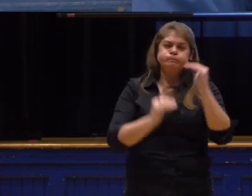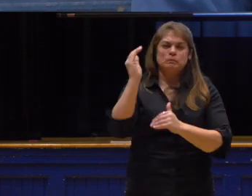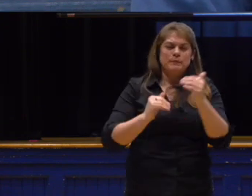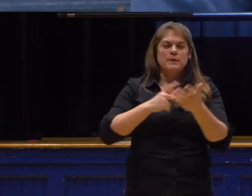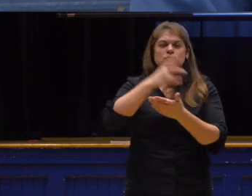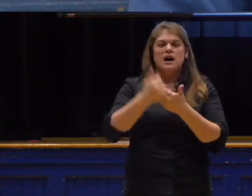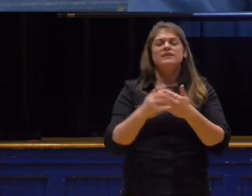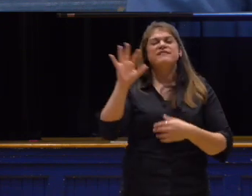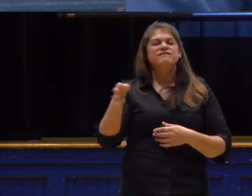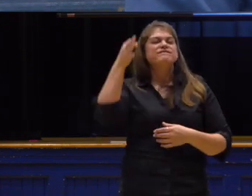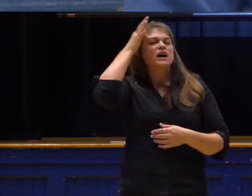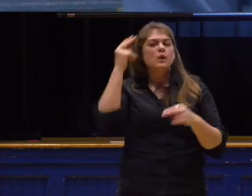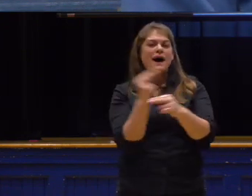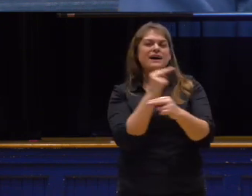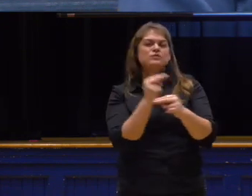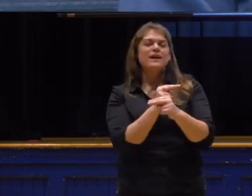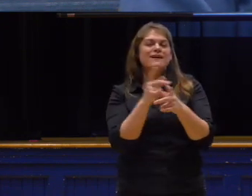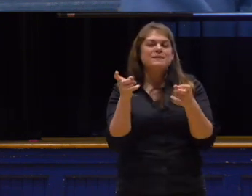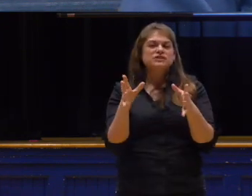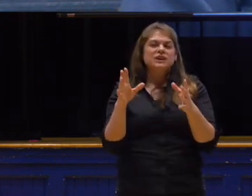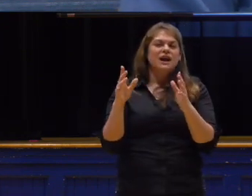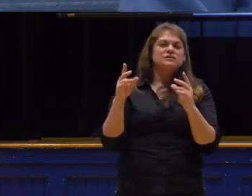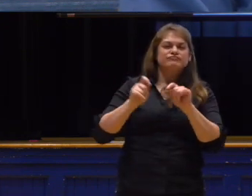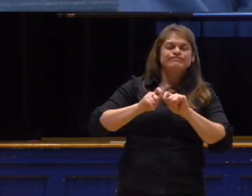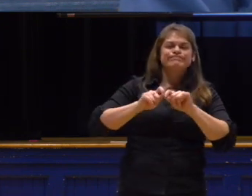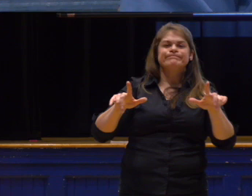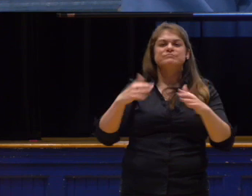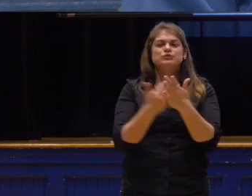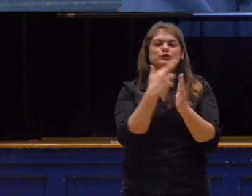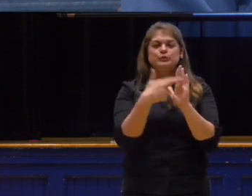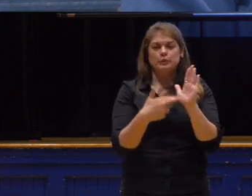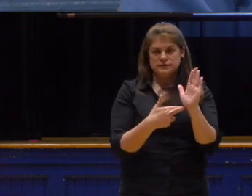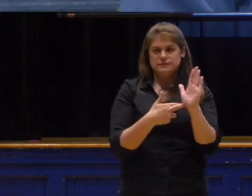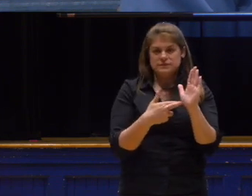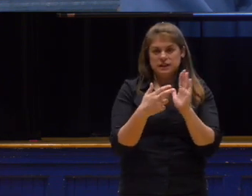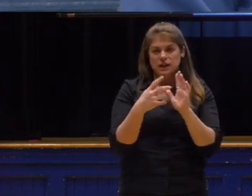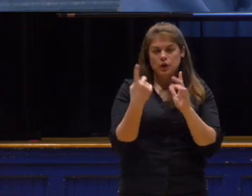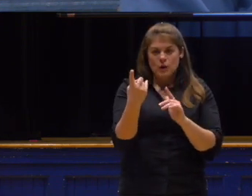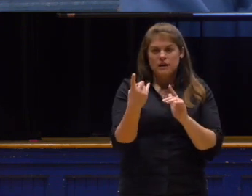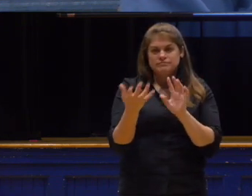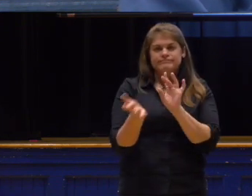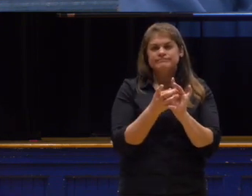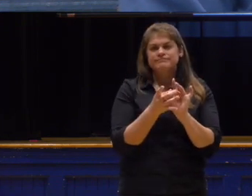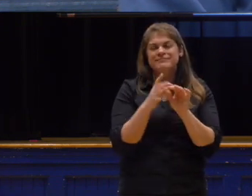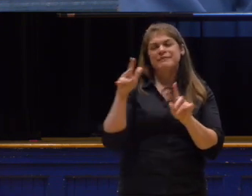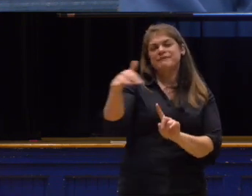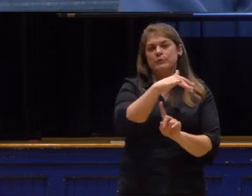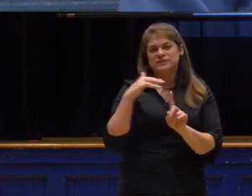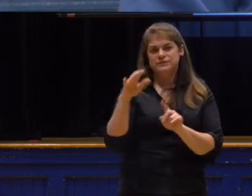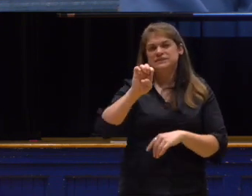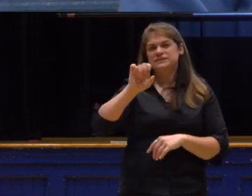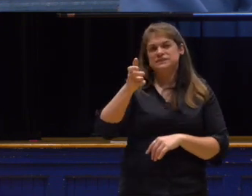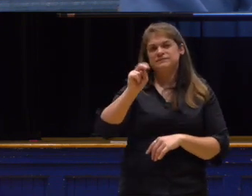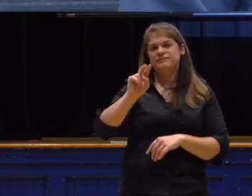Highway Administration put new rules out, as they do all the time, and one of them has to do with environmental. And